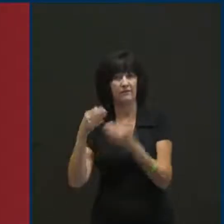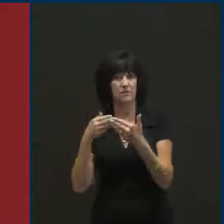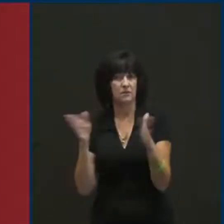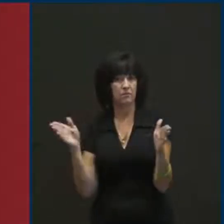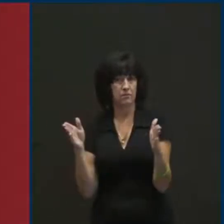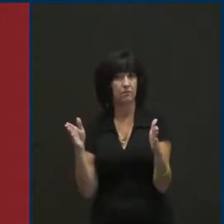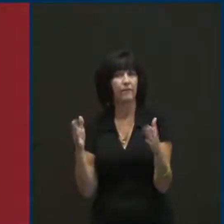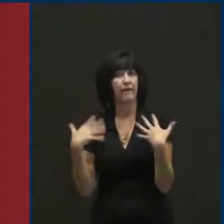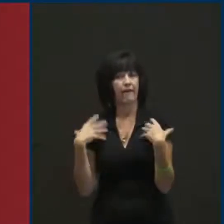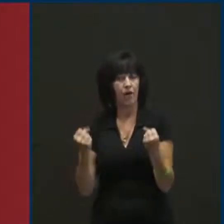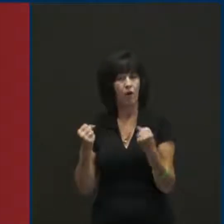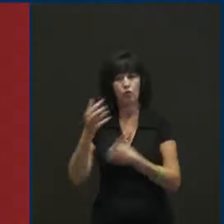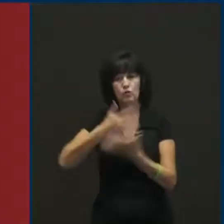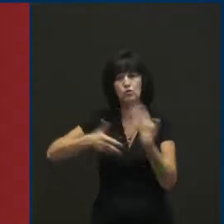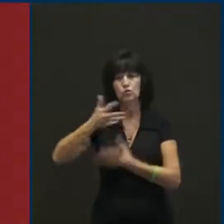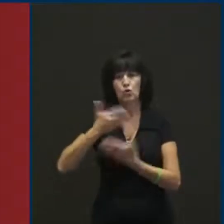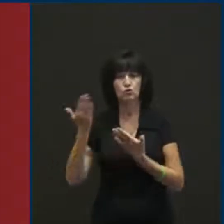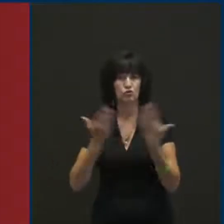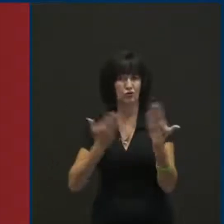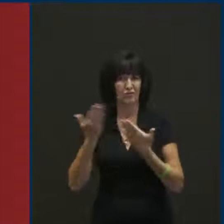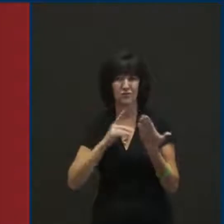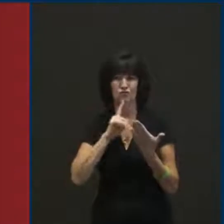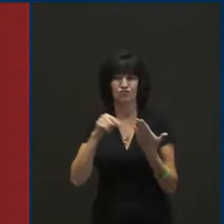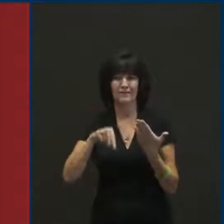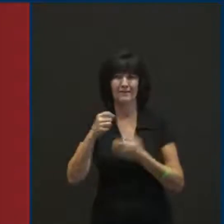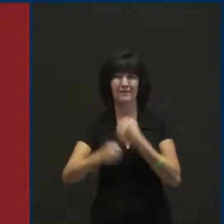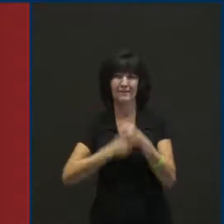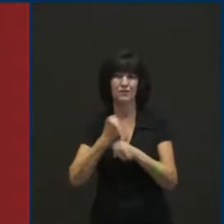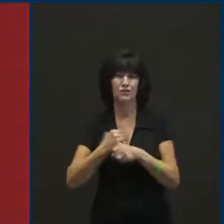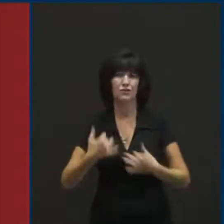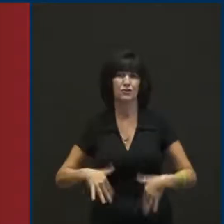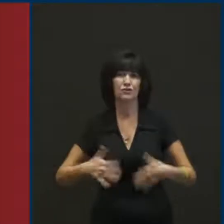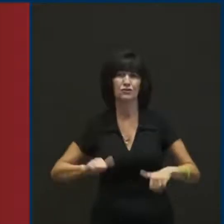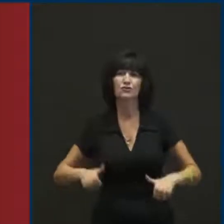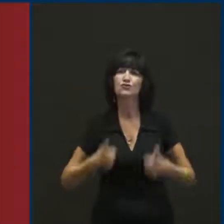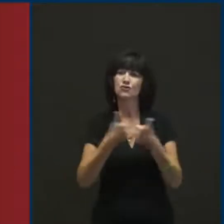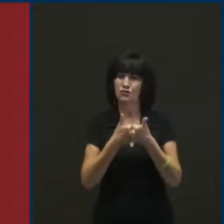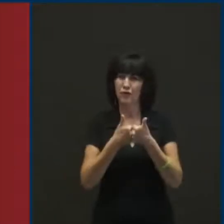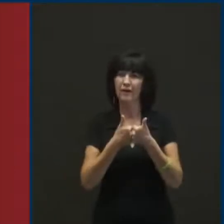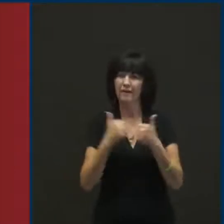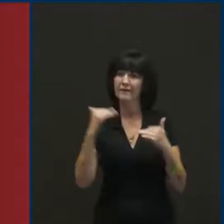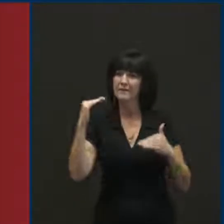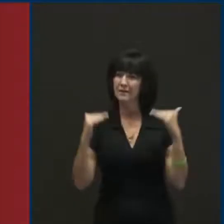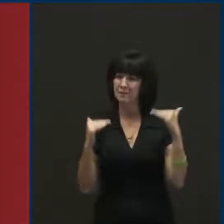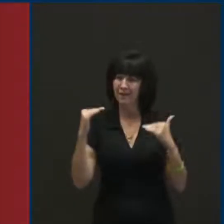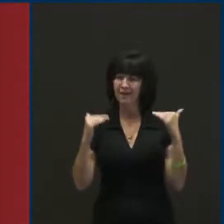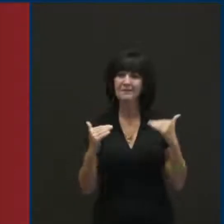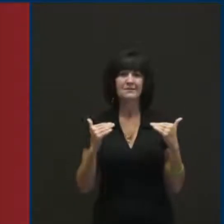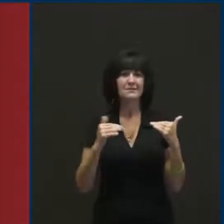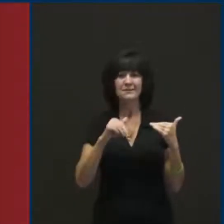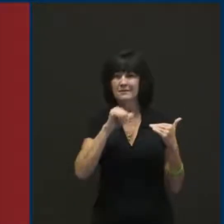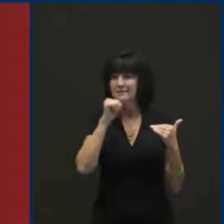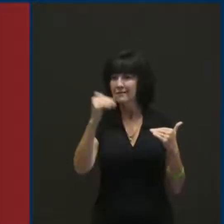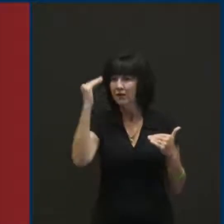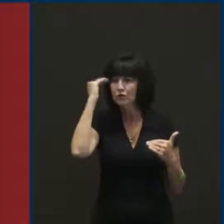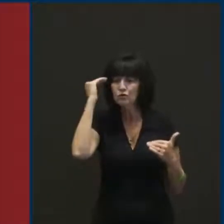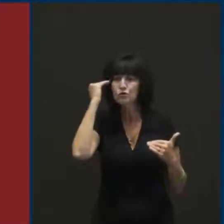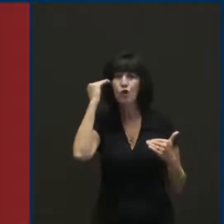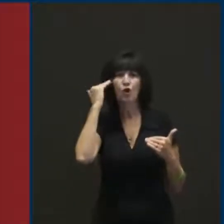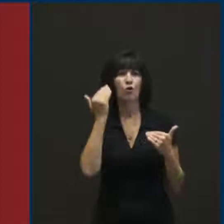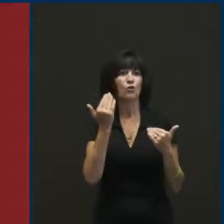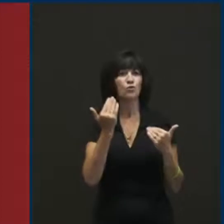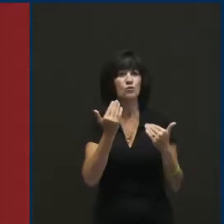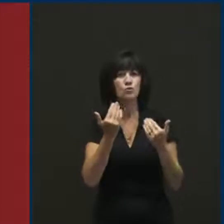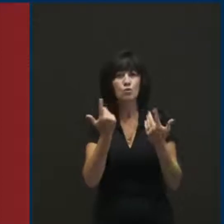an extremely challenging year, not only balancing the regular services, but also dealing with the uncertainty and the many changes required